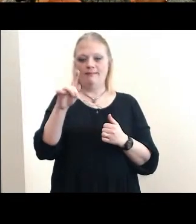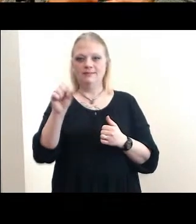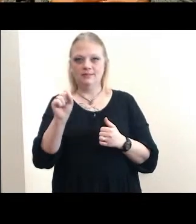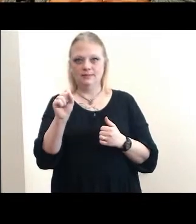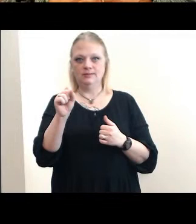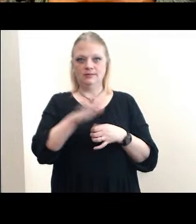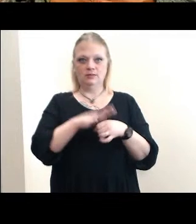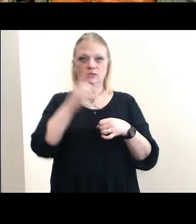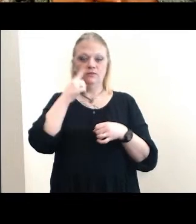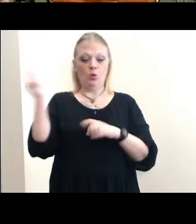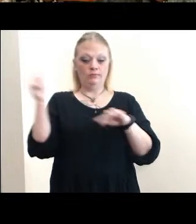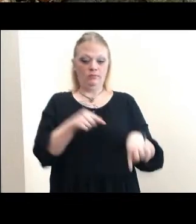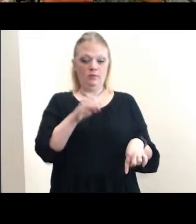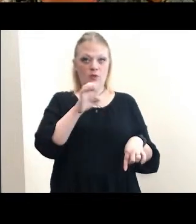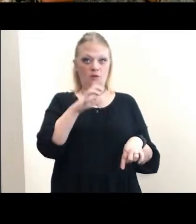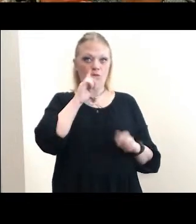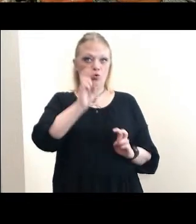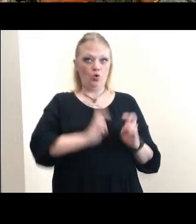a tournament.